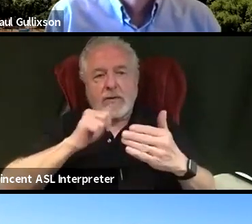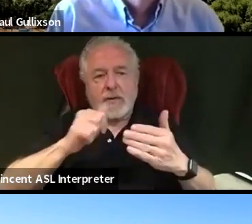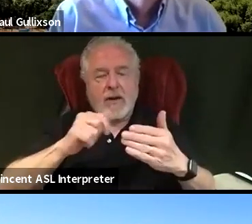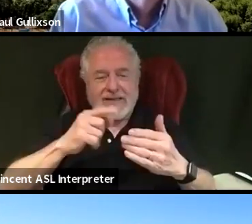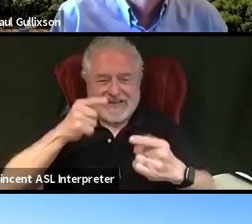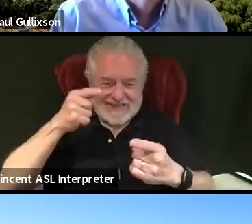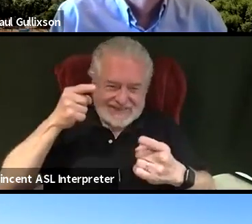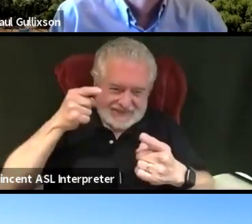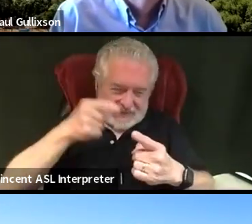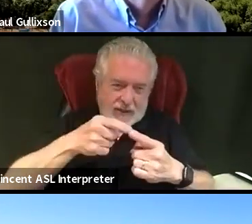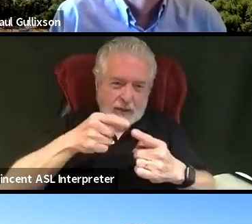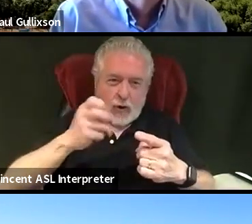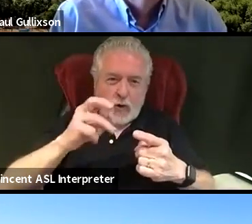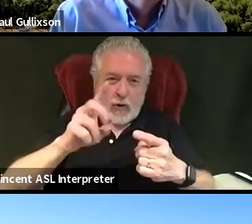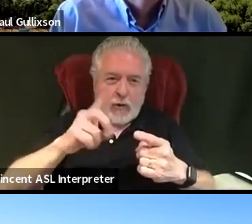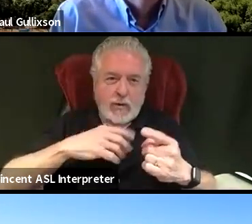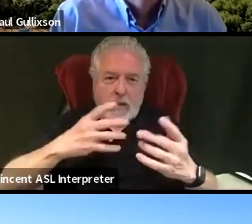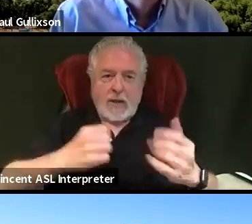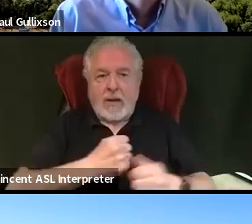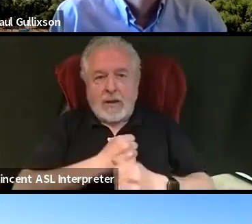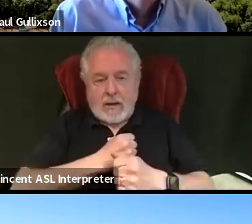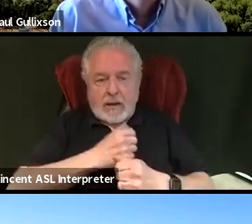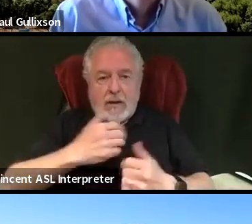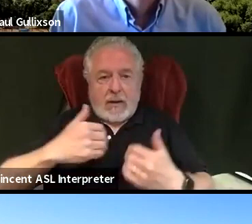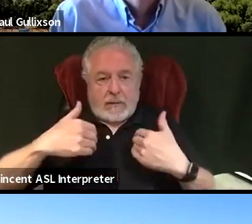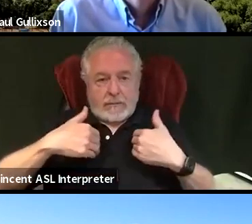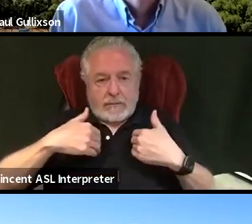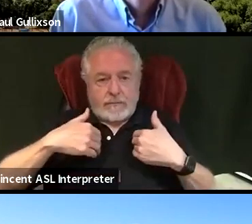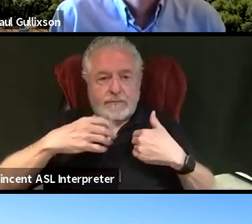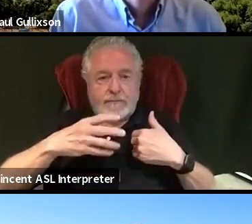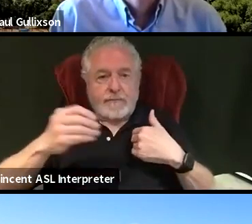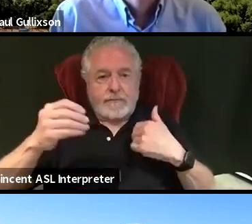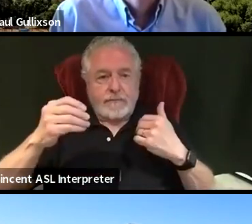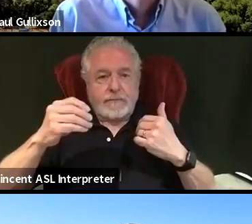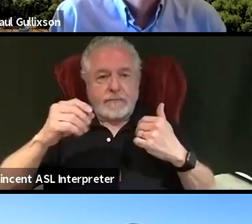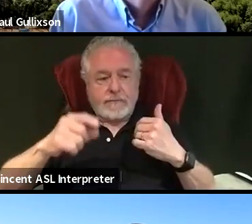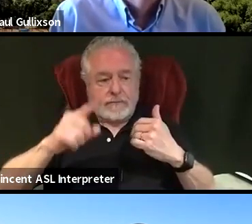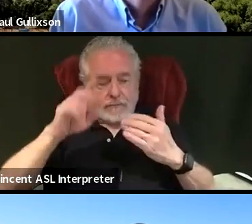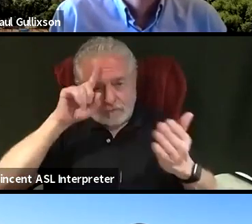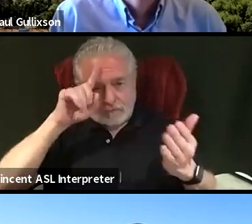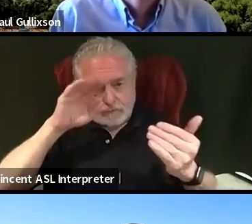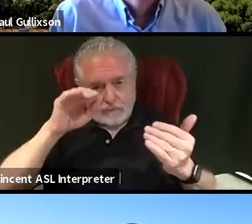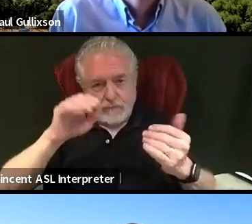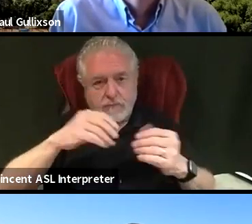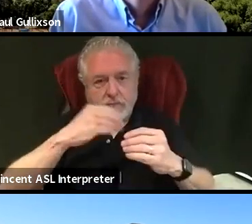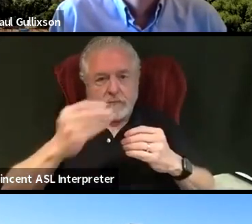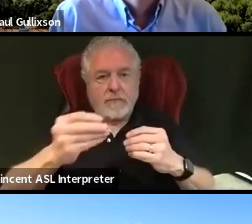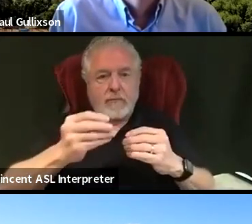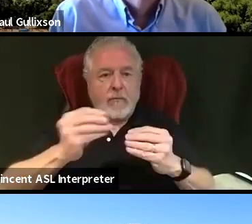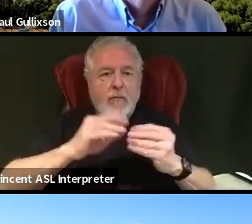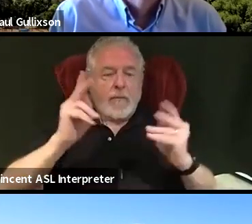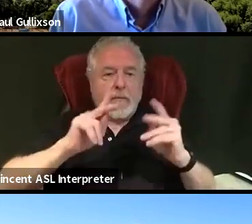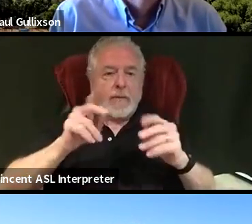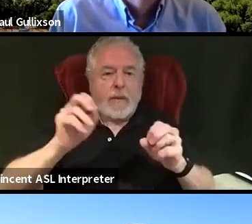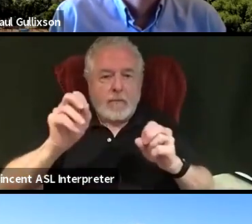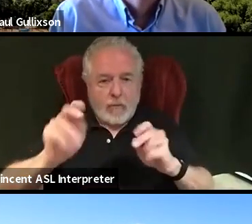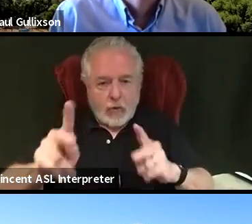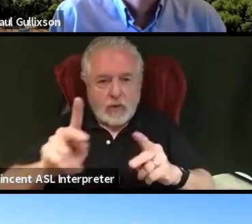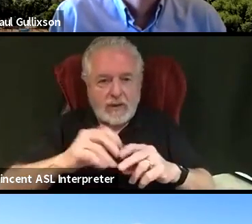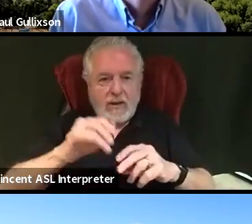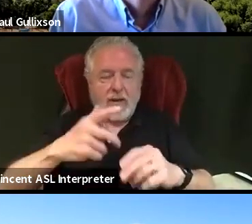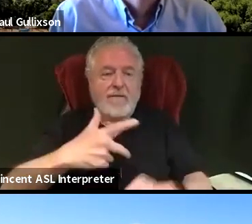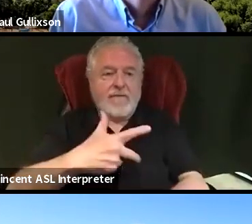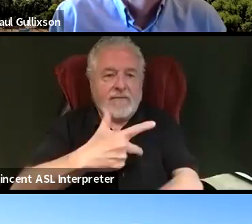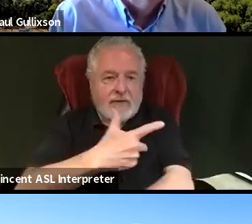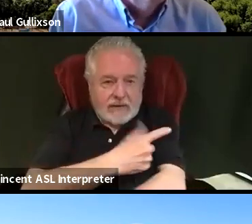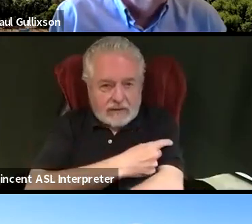quite at the herd immunity that we would all love to have. And this hopefully can give more people the opportunity to get